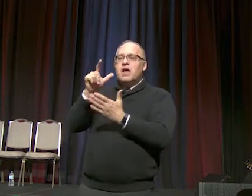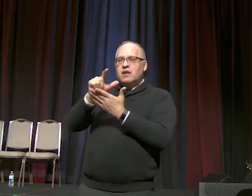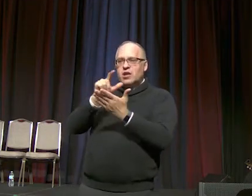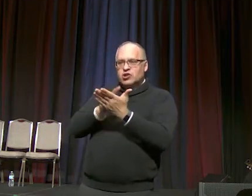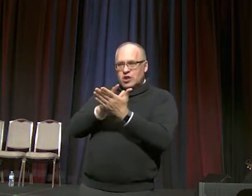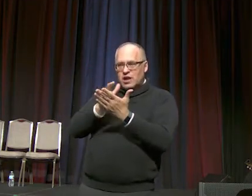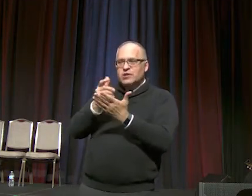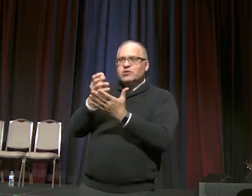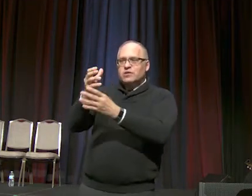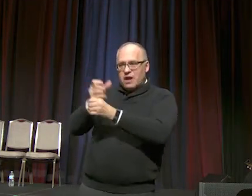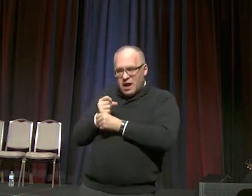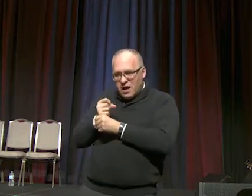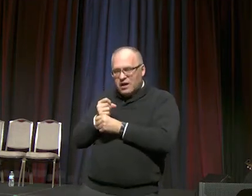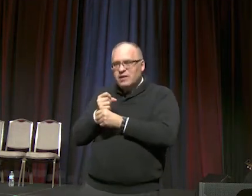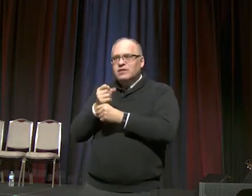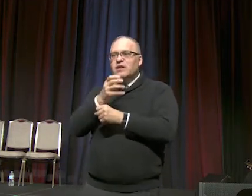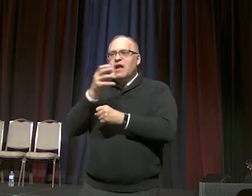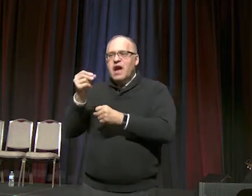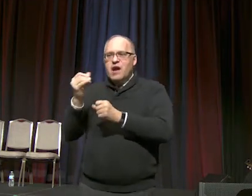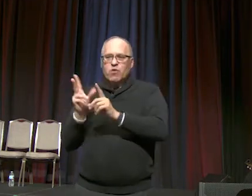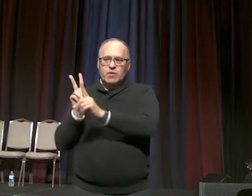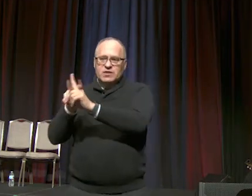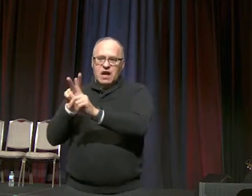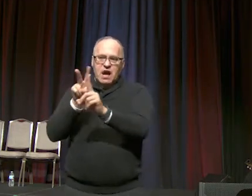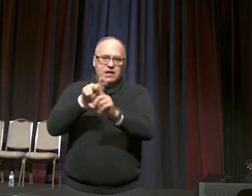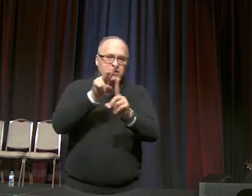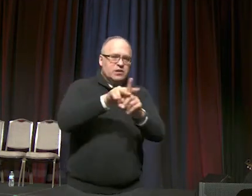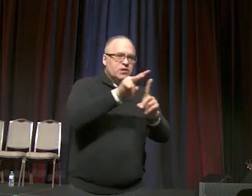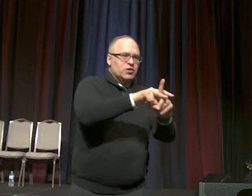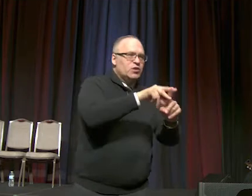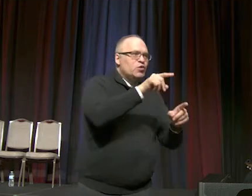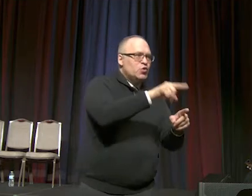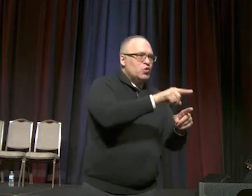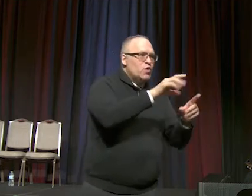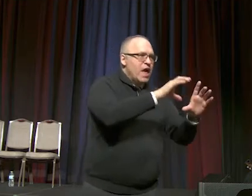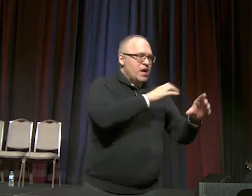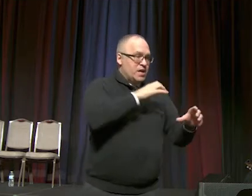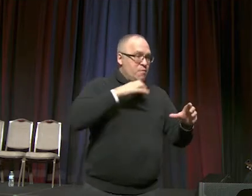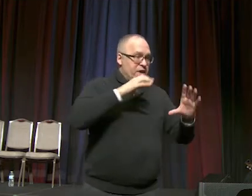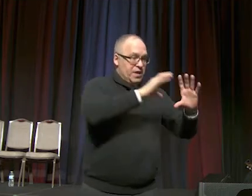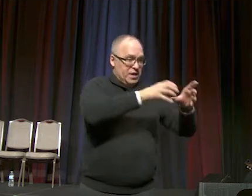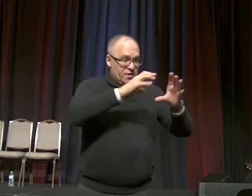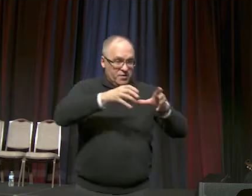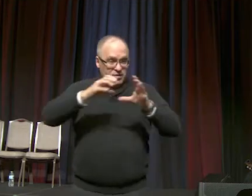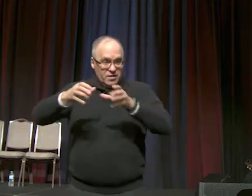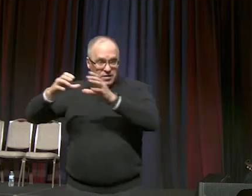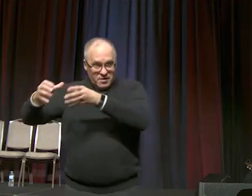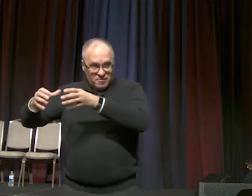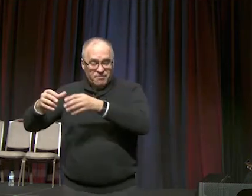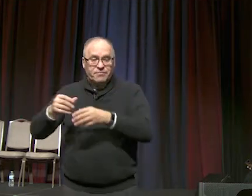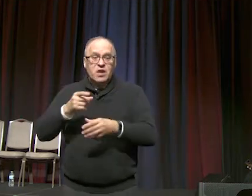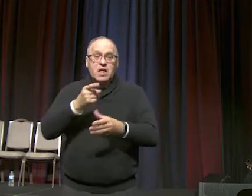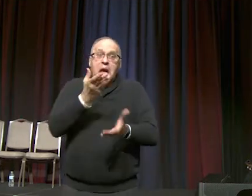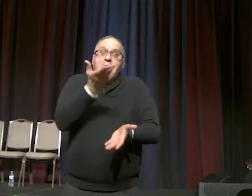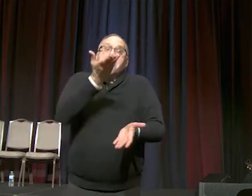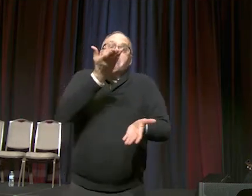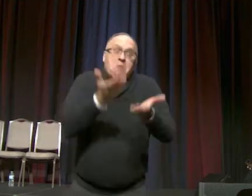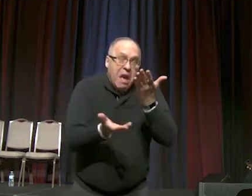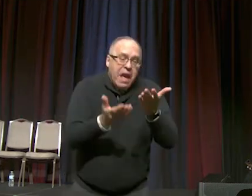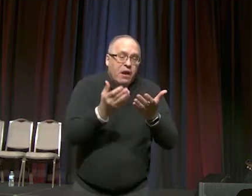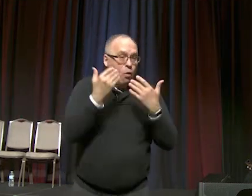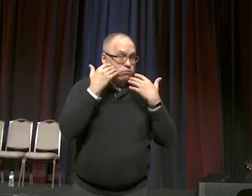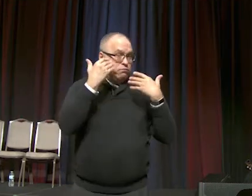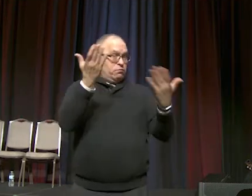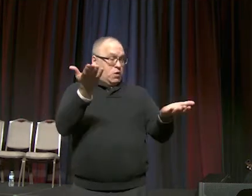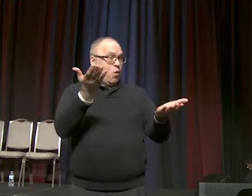Reference. They are assigned to the legislative committees. The legislative committees may or may not break into subcommittees based on their